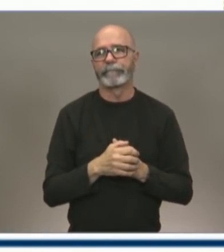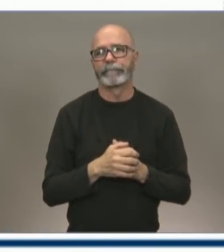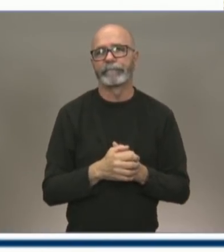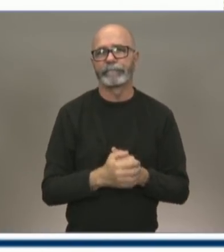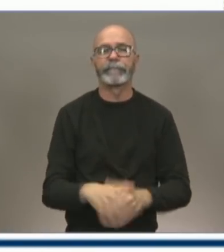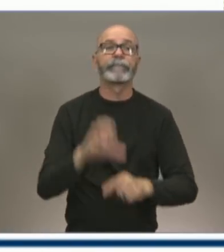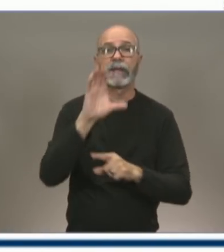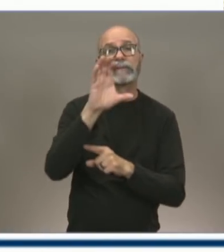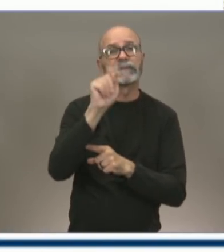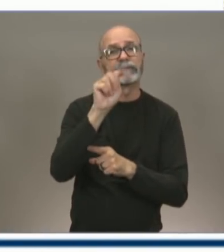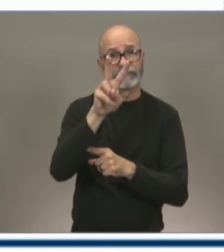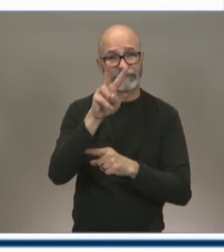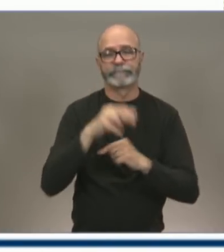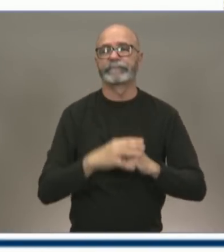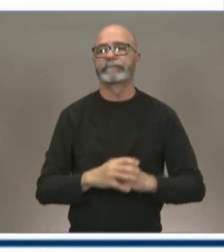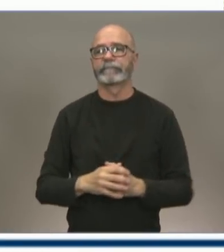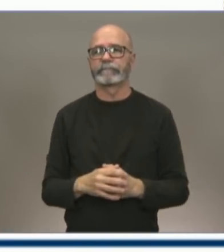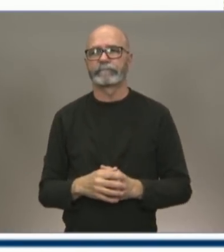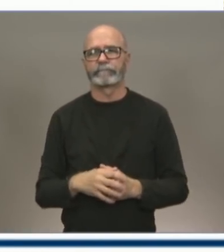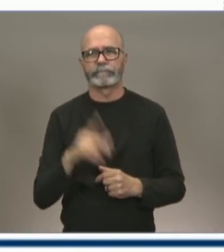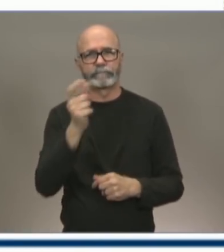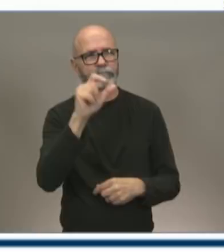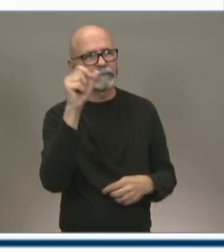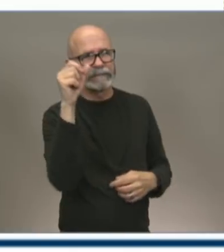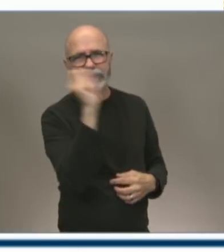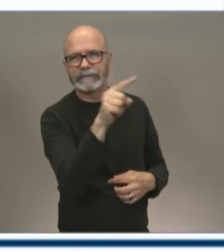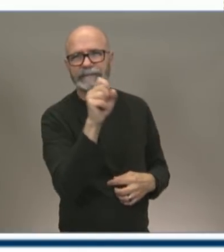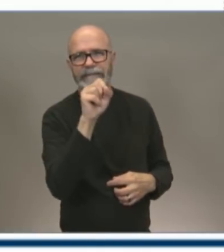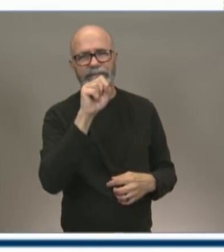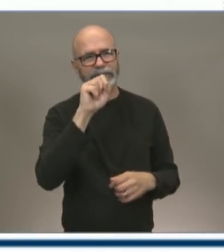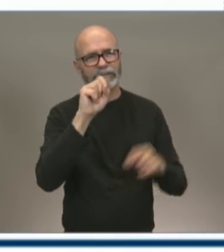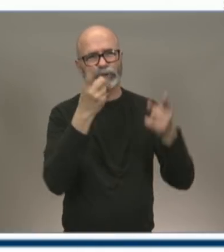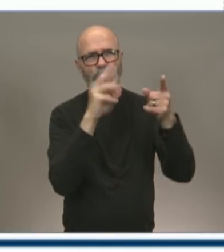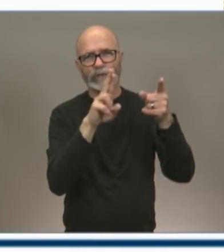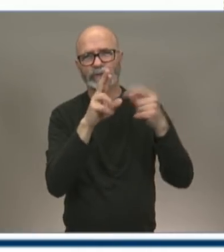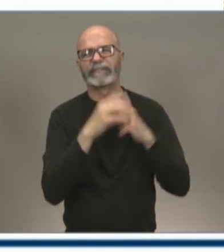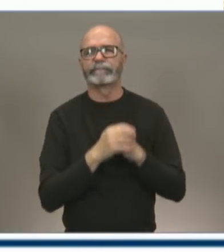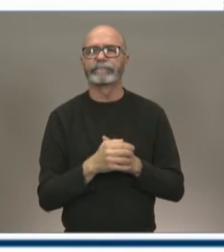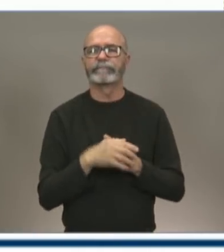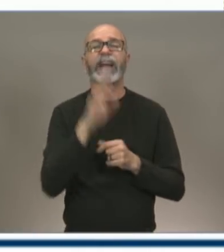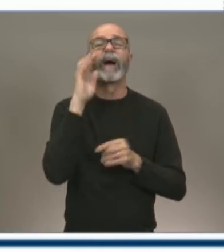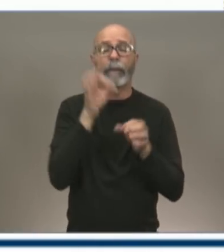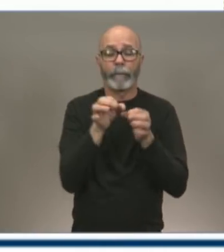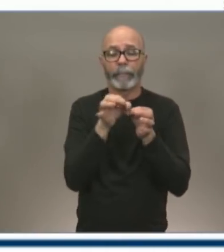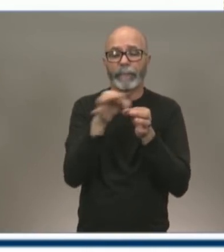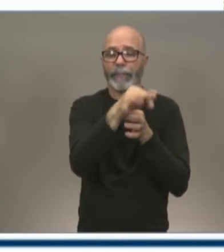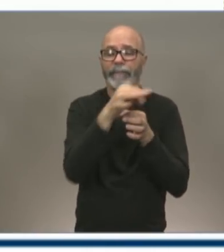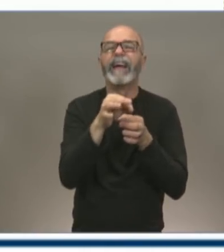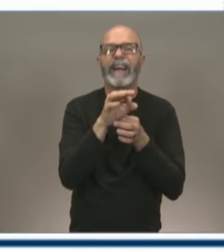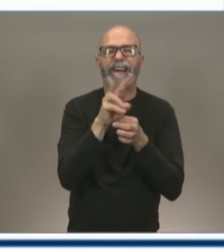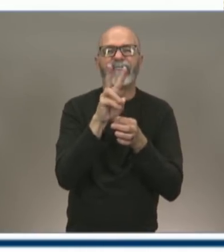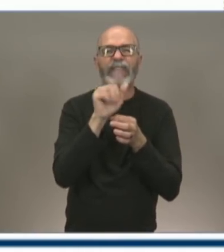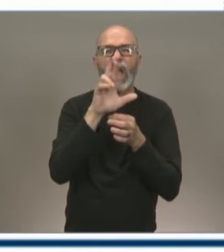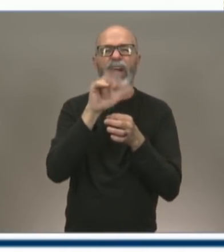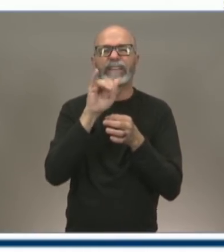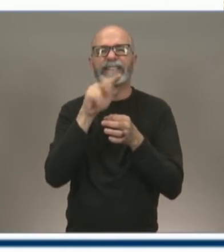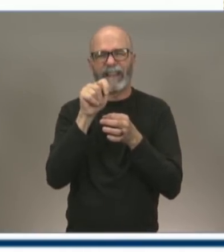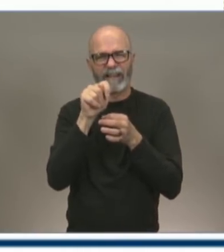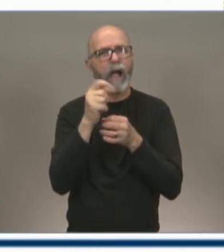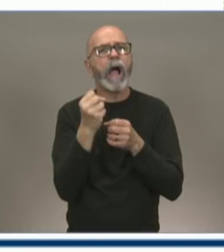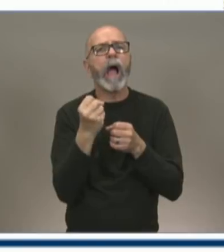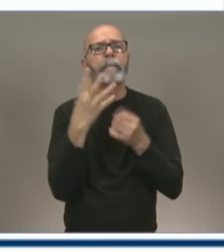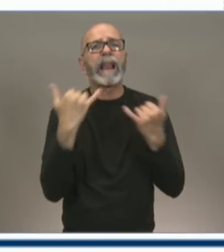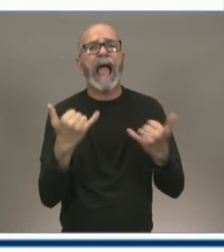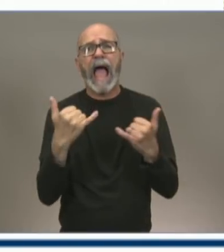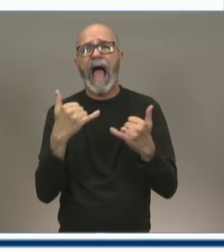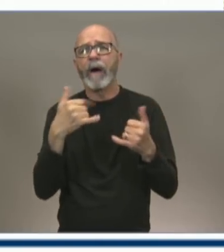Thank you. Dr. Strang, I just wanted to ask you, first of all, about the variant. Can you give us an update on how many samples you're still waiting for